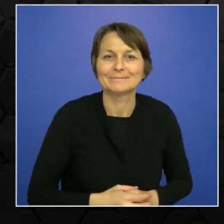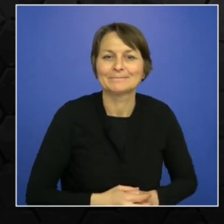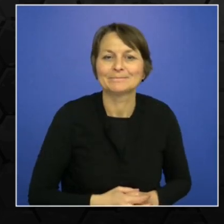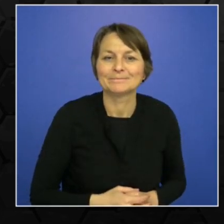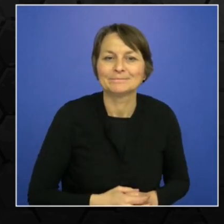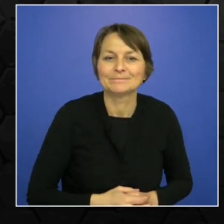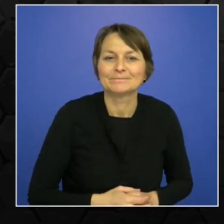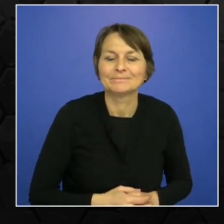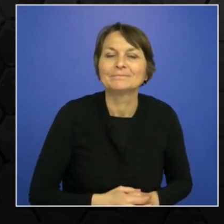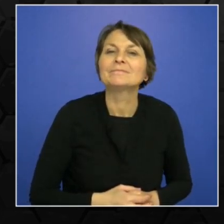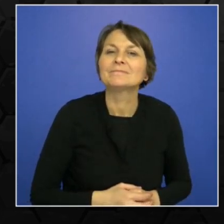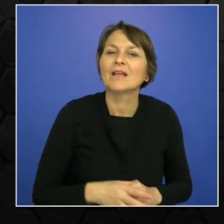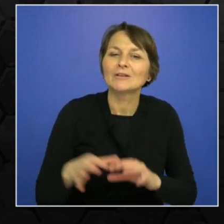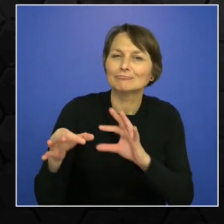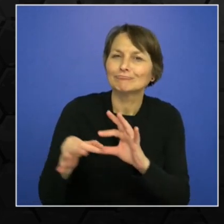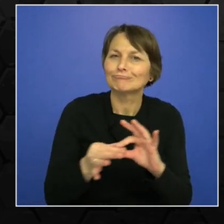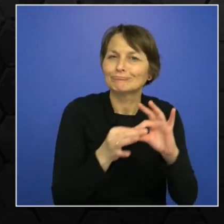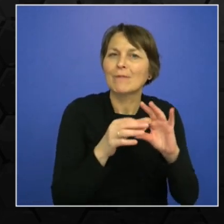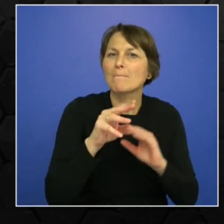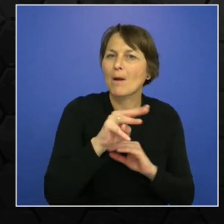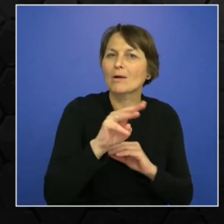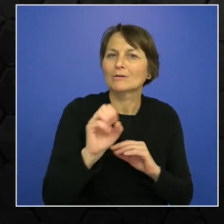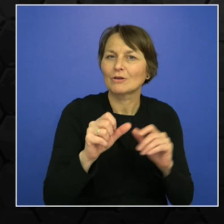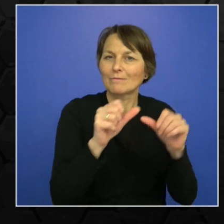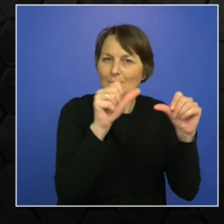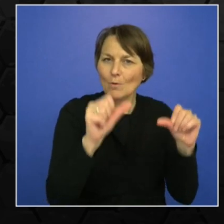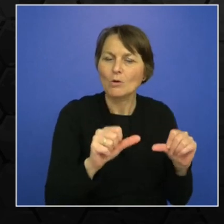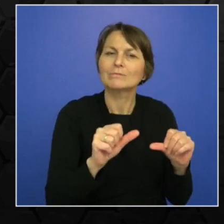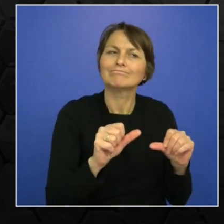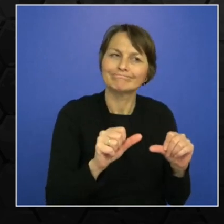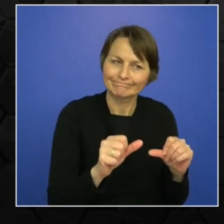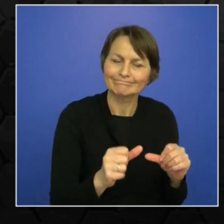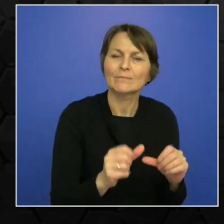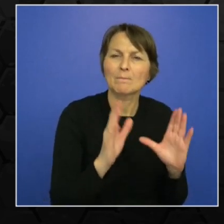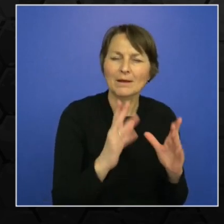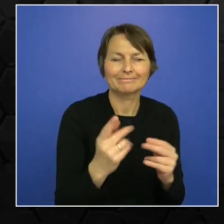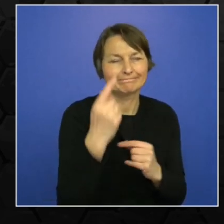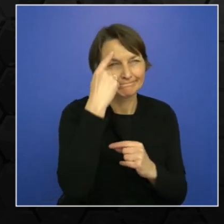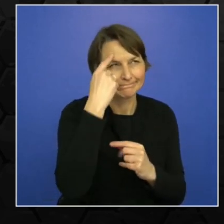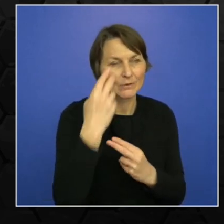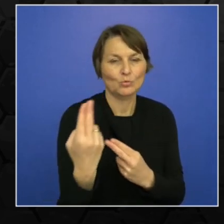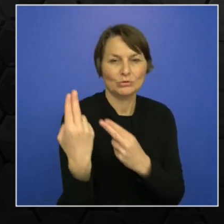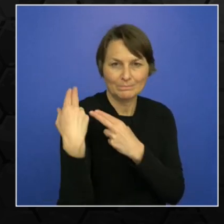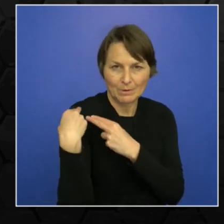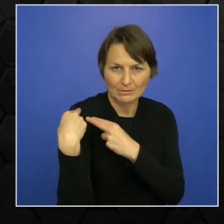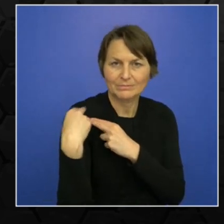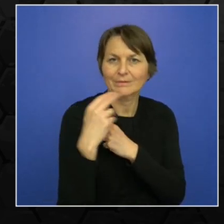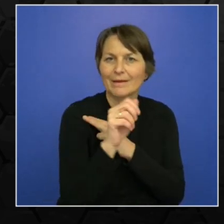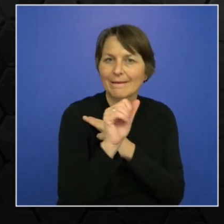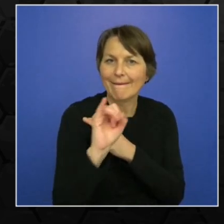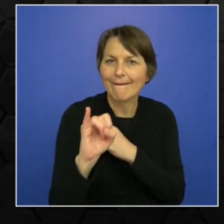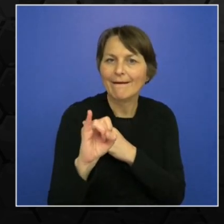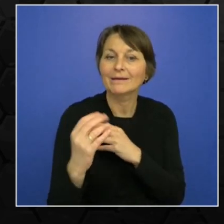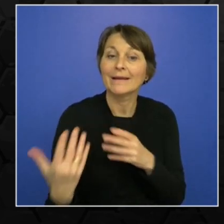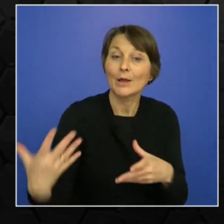the Microsoft's motto of responsible AI and inclusive AI. These are some